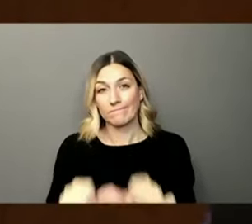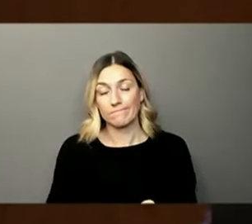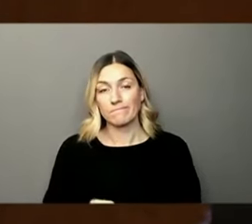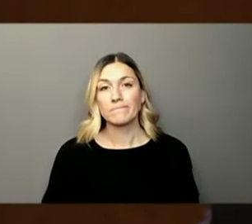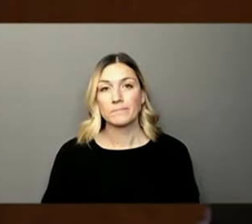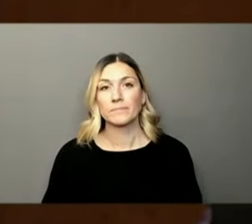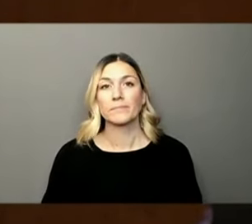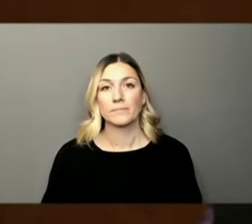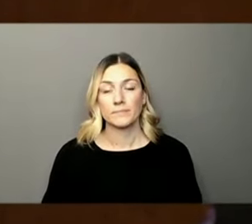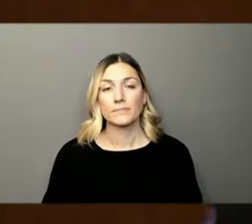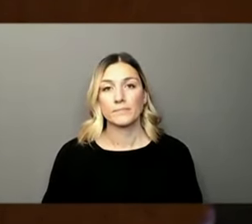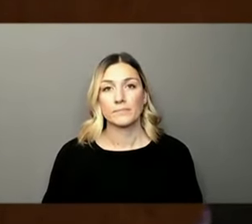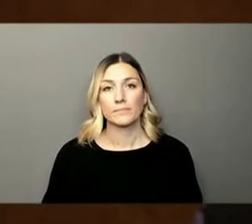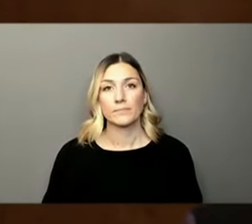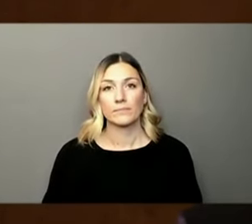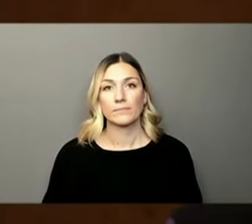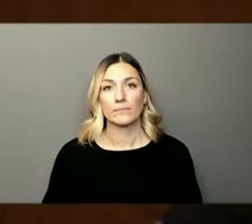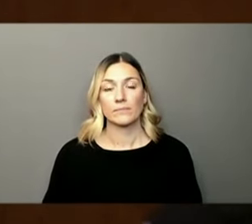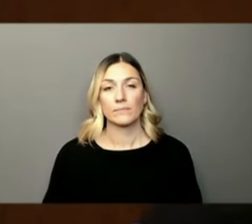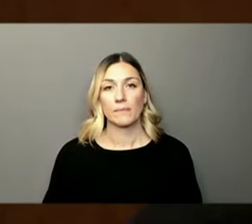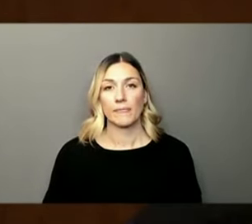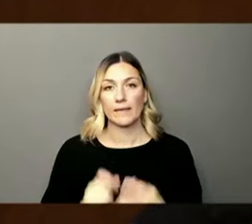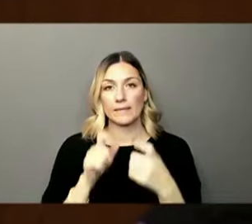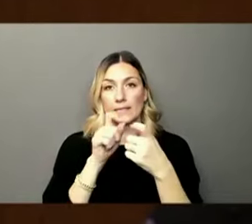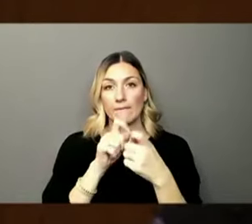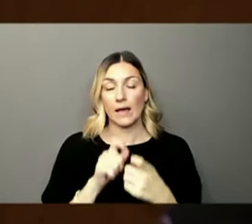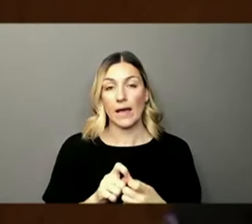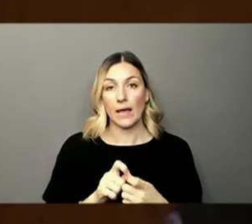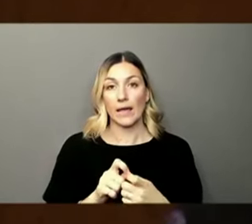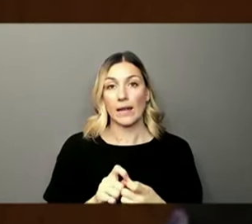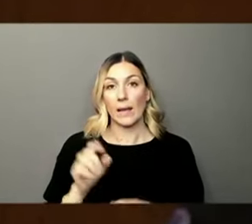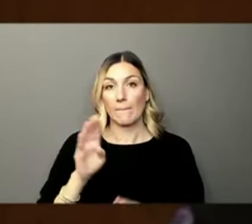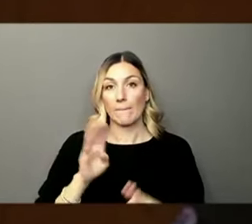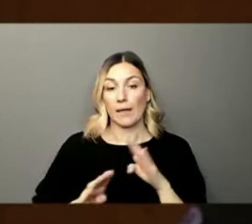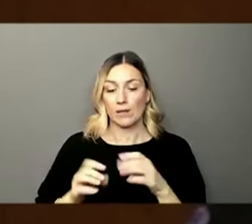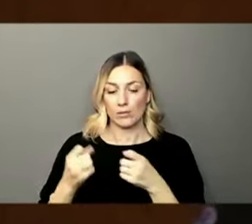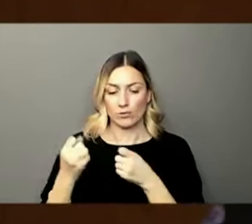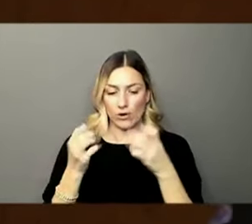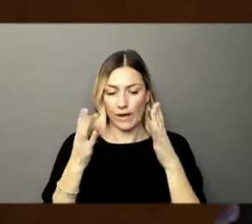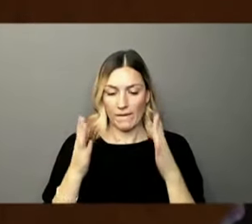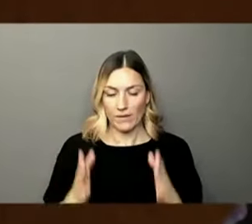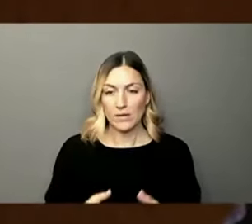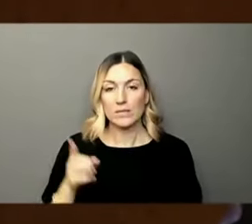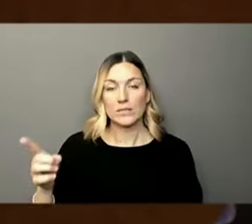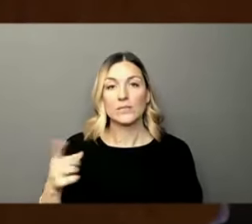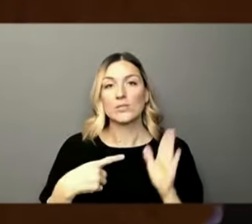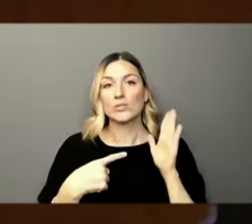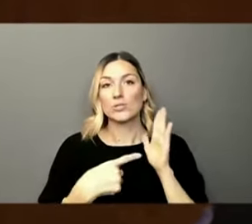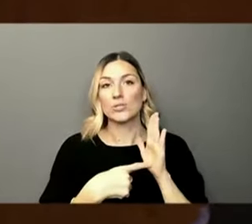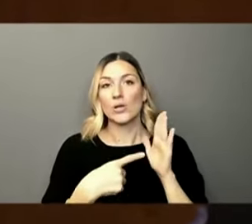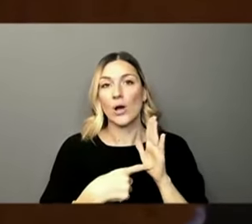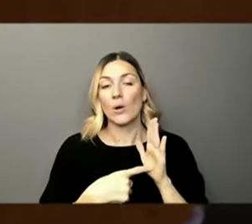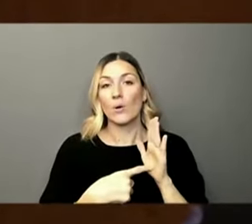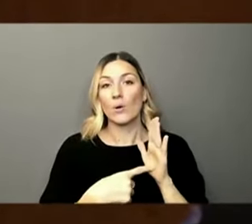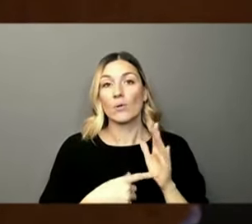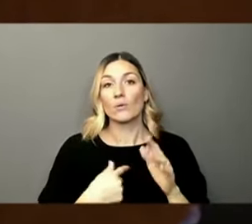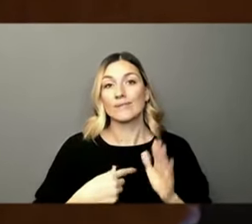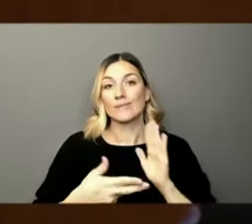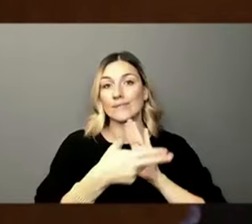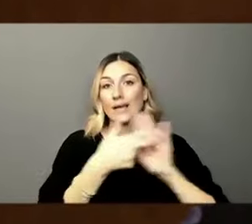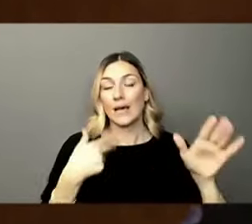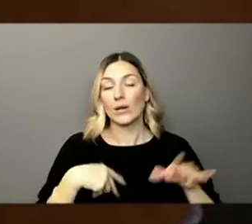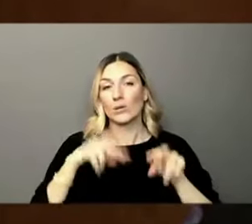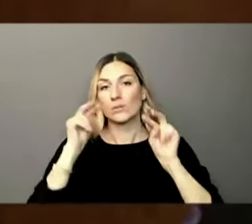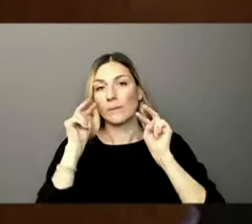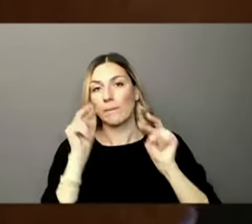And defining these biological drivers helps us identify biomarkers that we can use to diagnose and monitor long COVID, which I